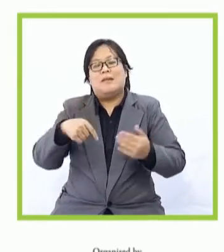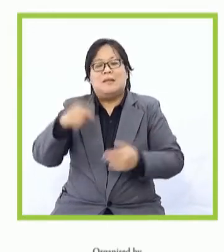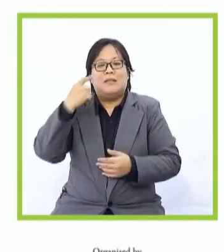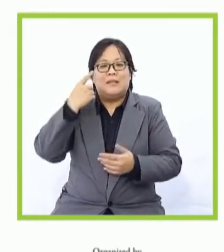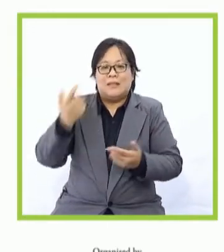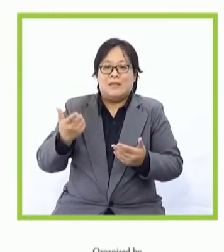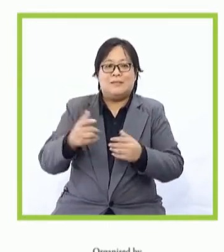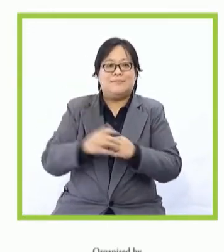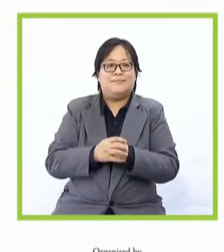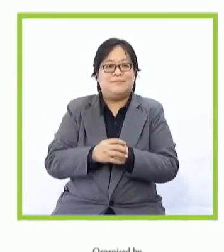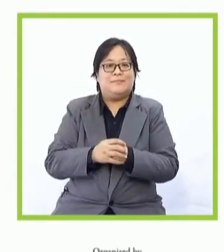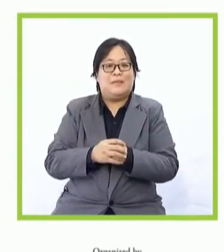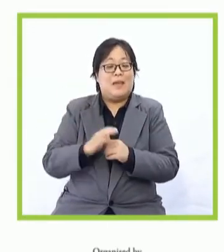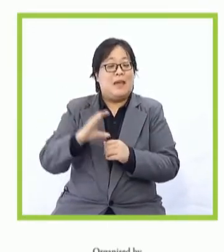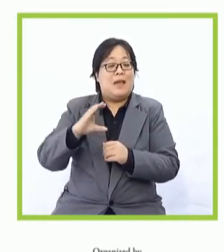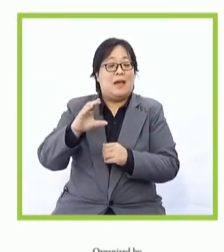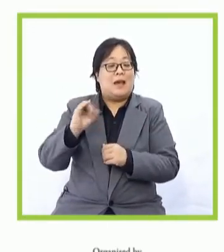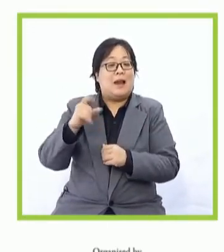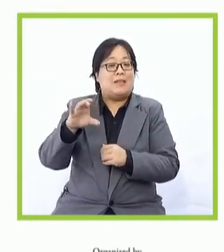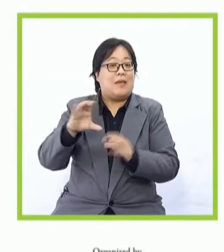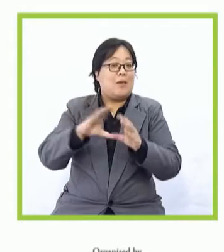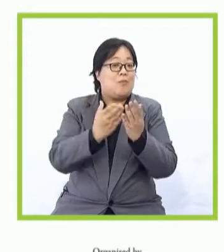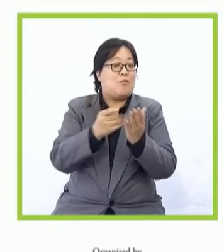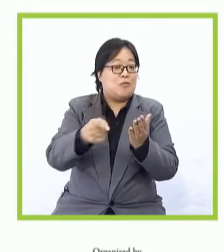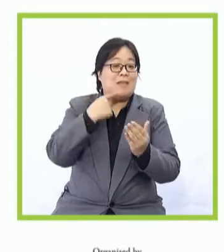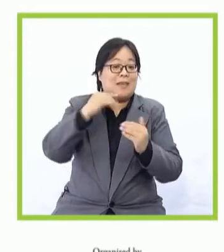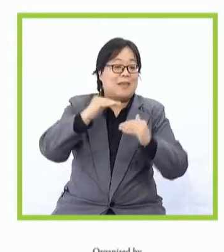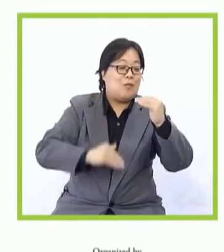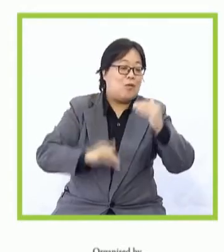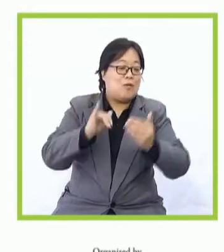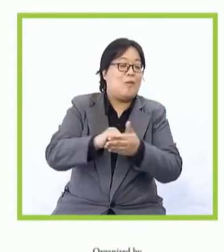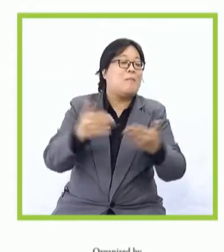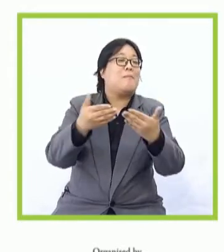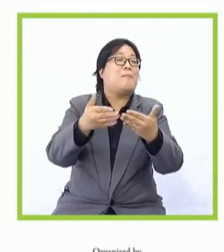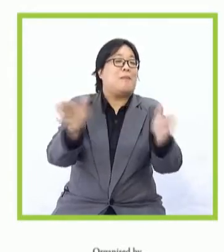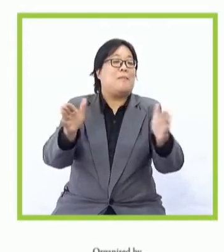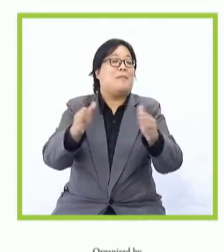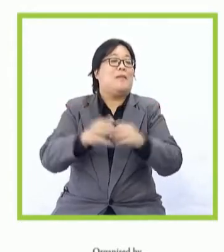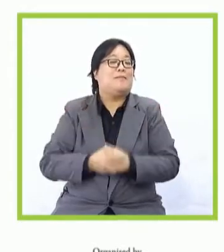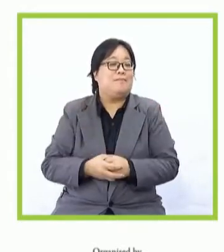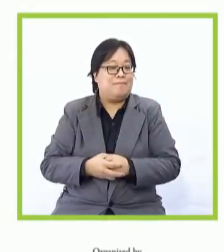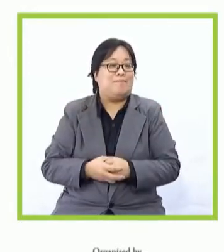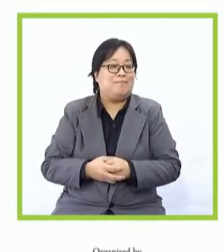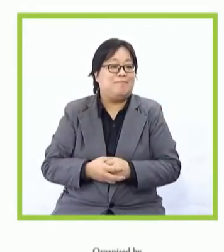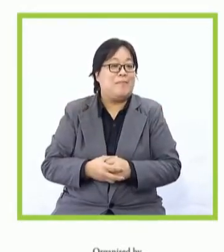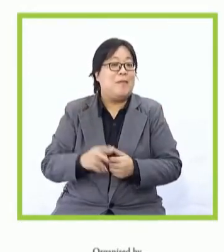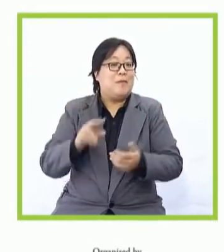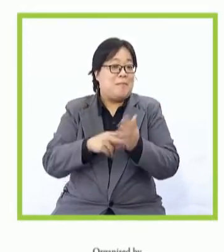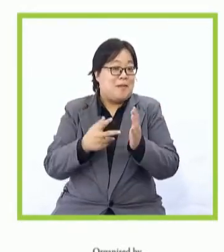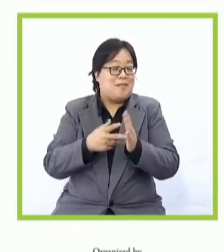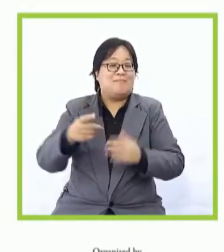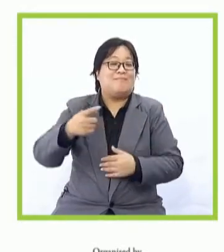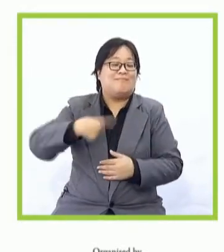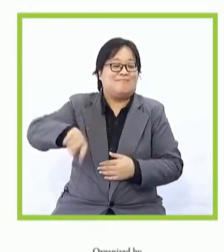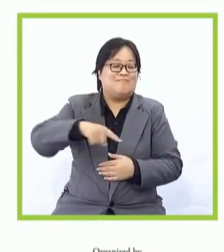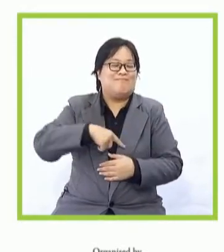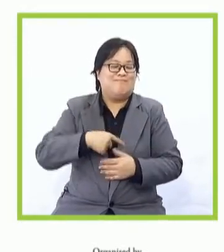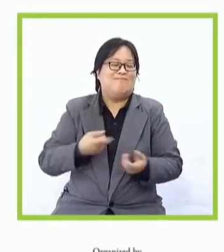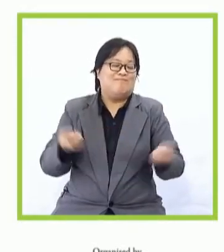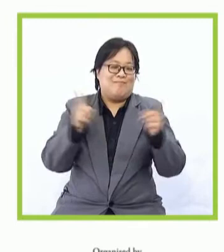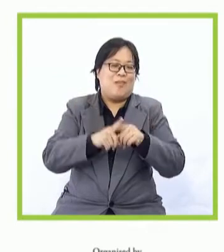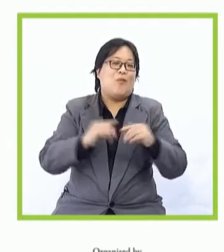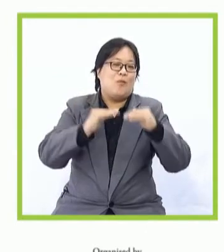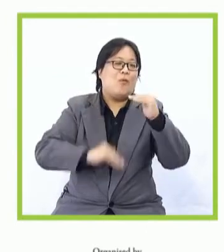noted in their classic book, The Spirit Level, inequality is a public bad That is, we all suffer from